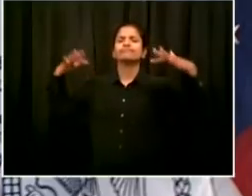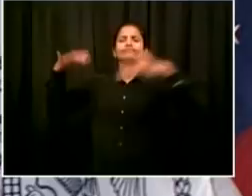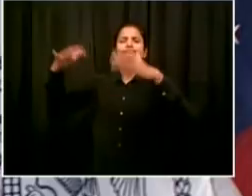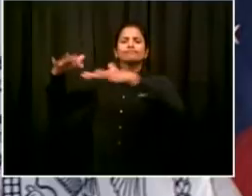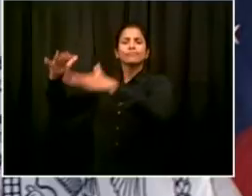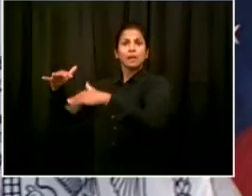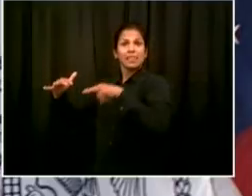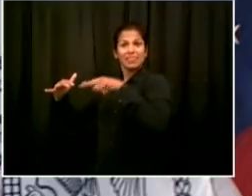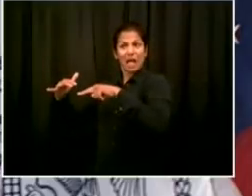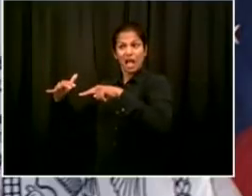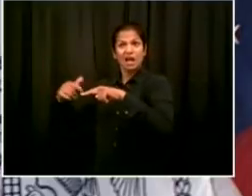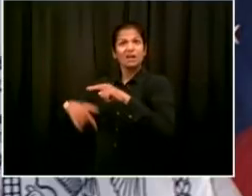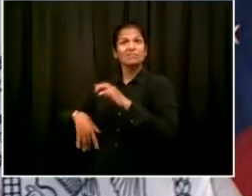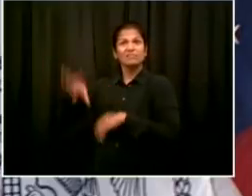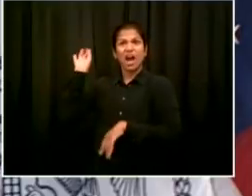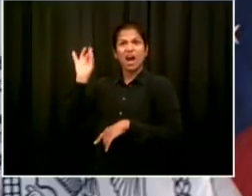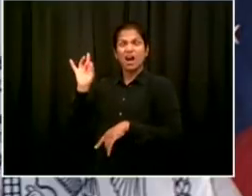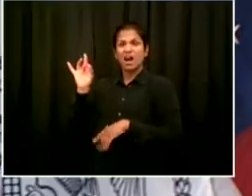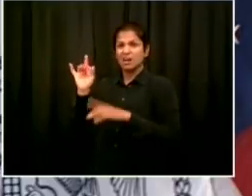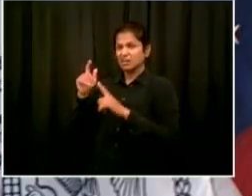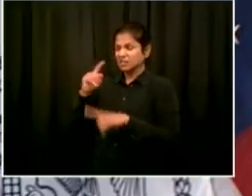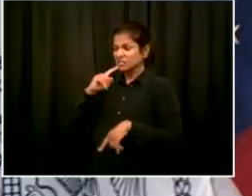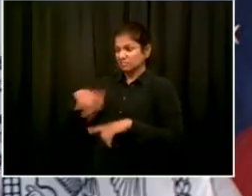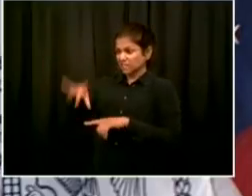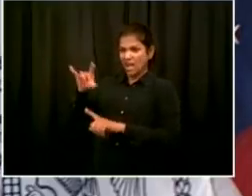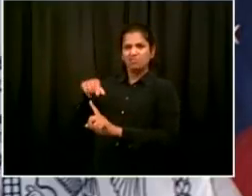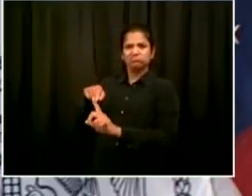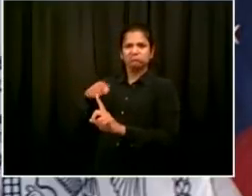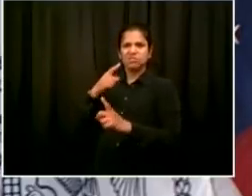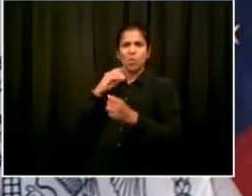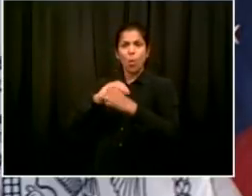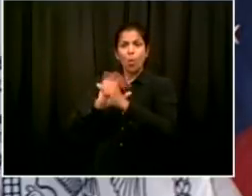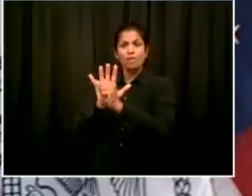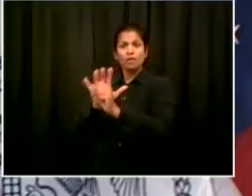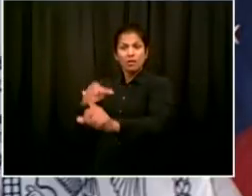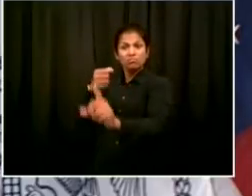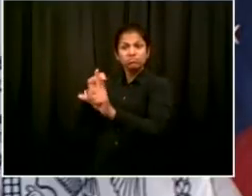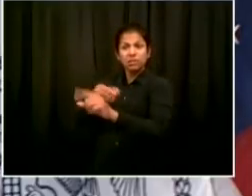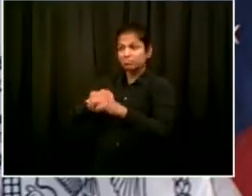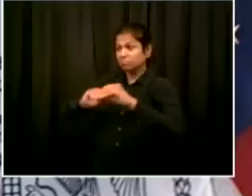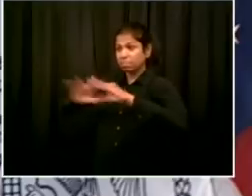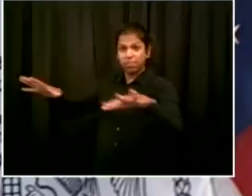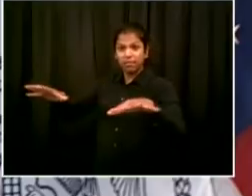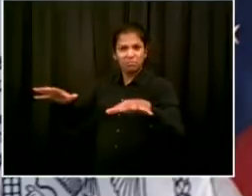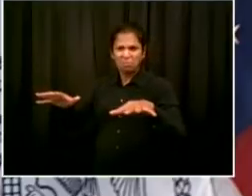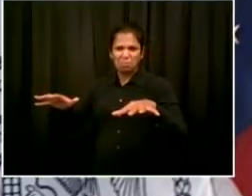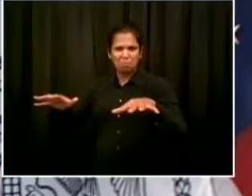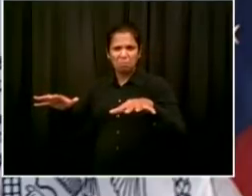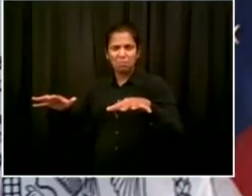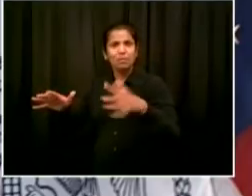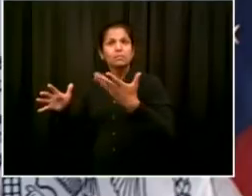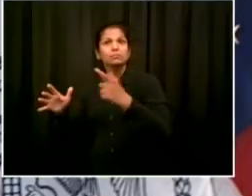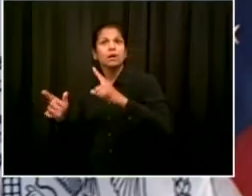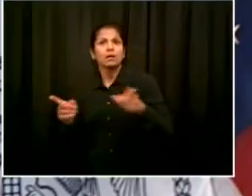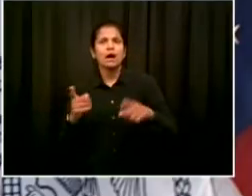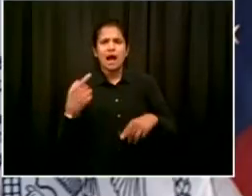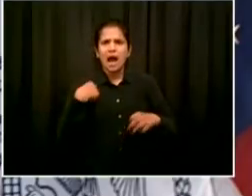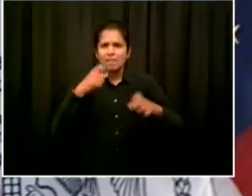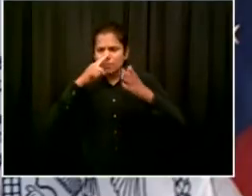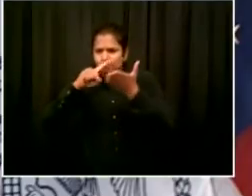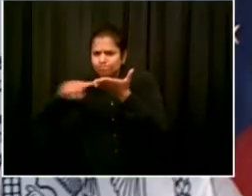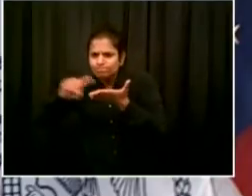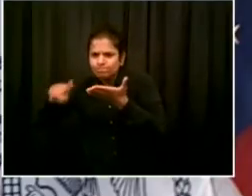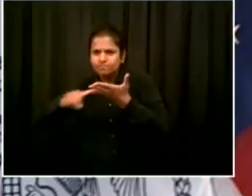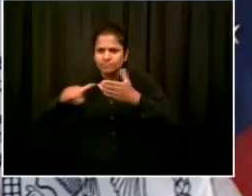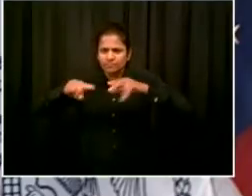to remain extremely vigilant for any types of these events, and one of the most important things New Yorkers can do